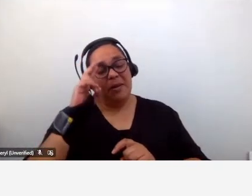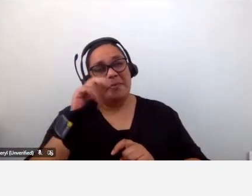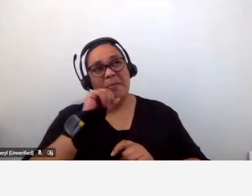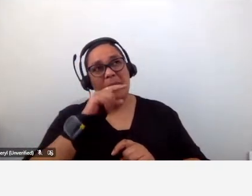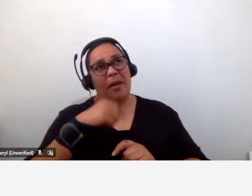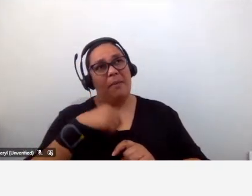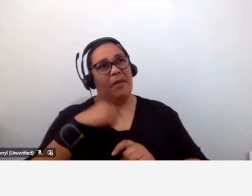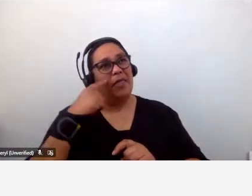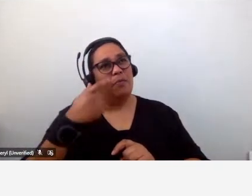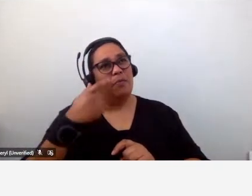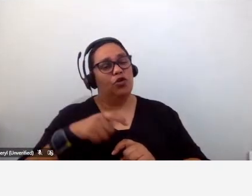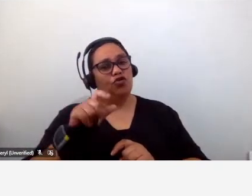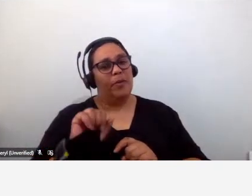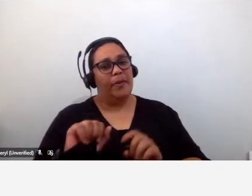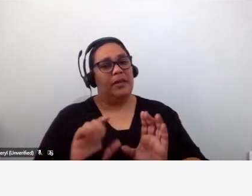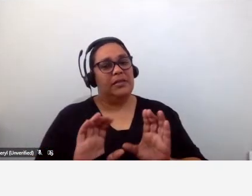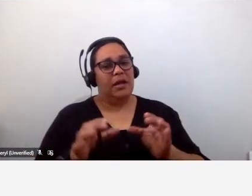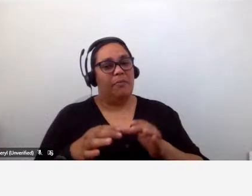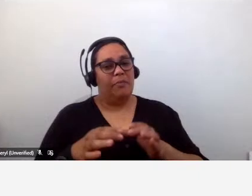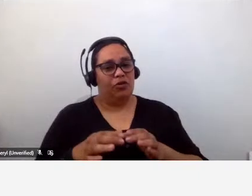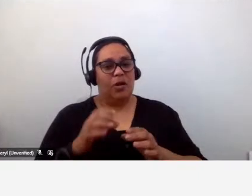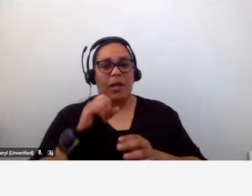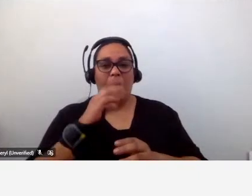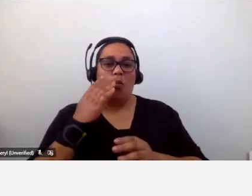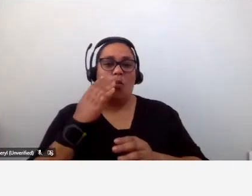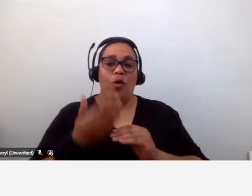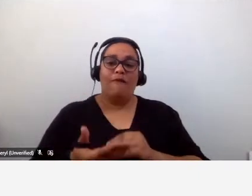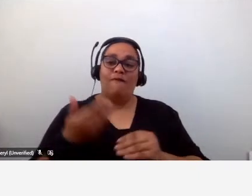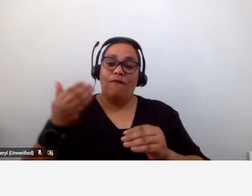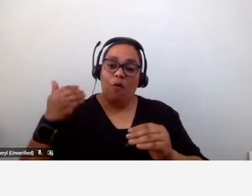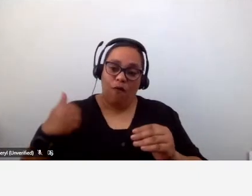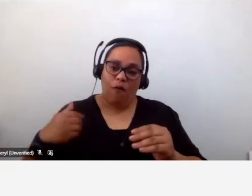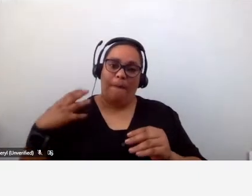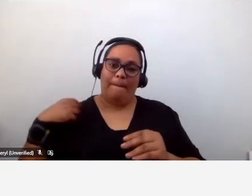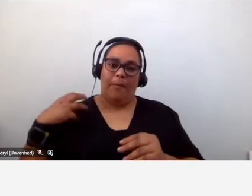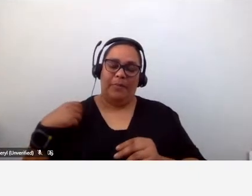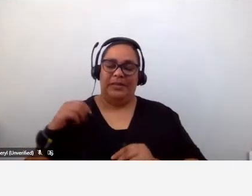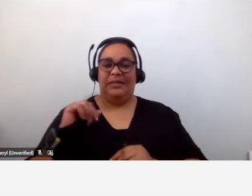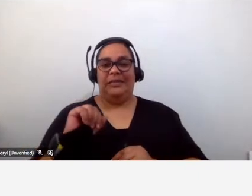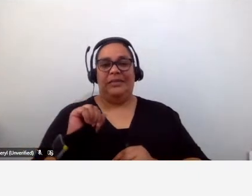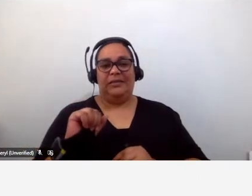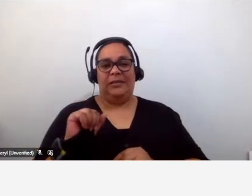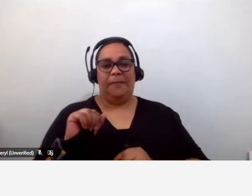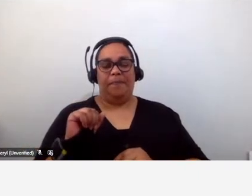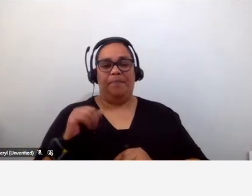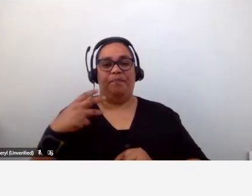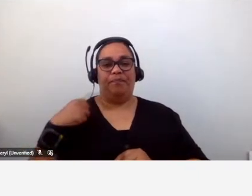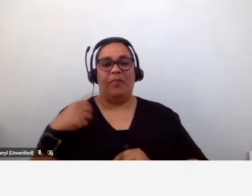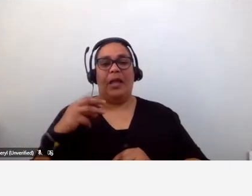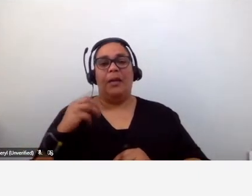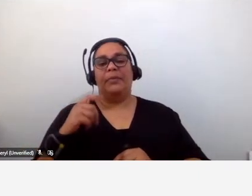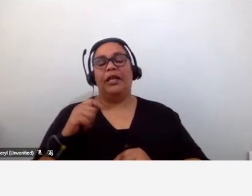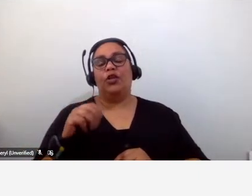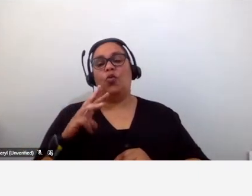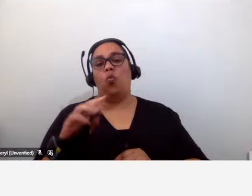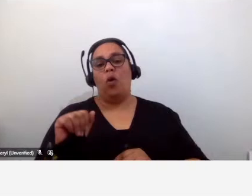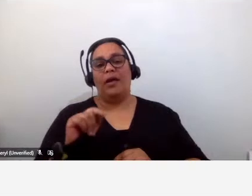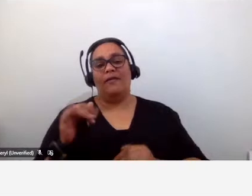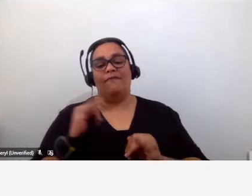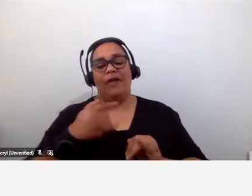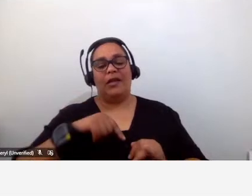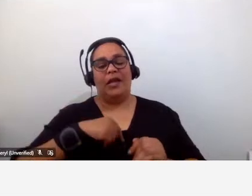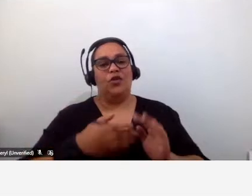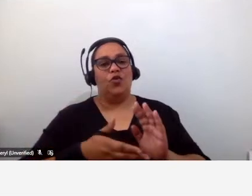think I was the chairperson of this committee, when the former minister, Minister Mtetwa, invited us